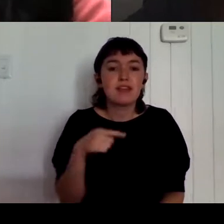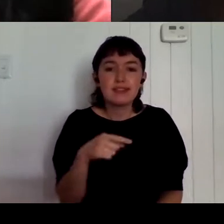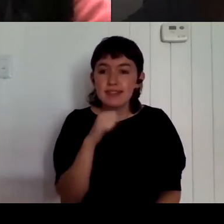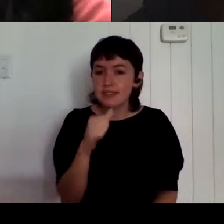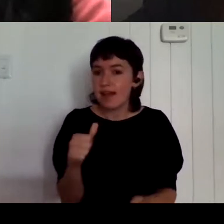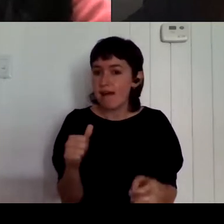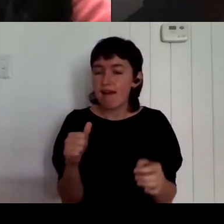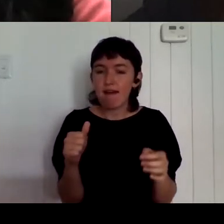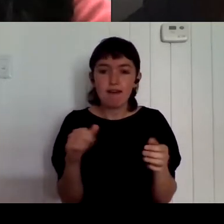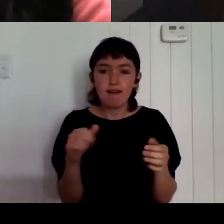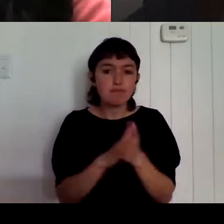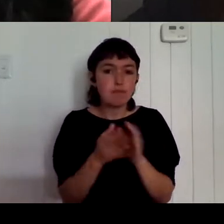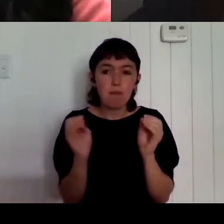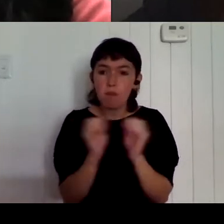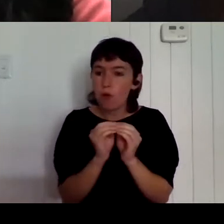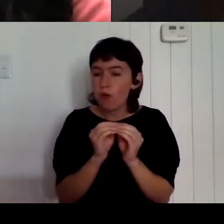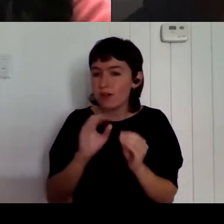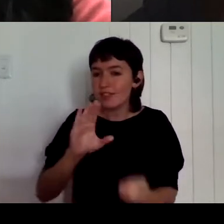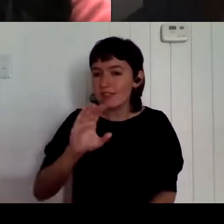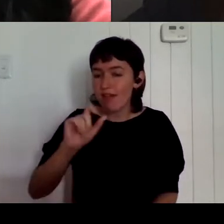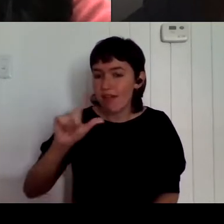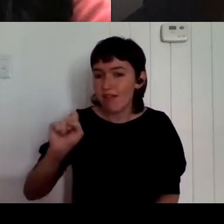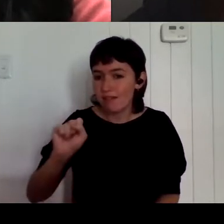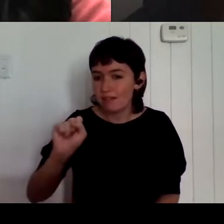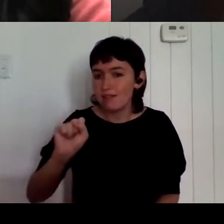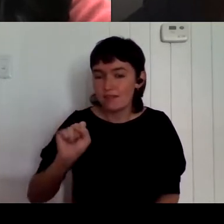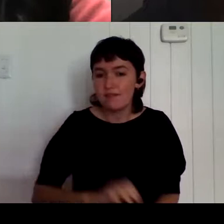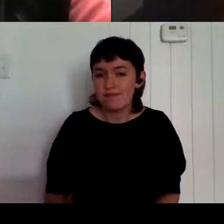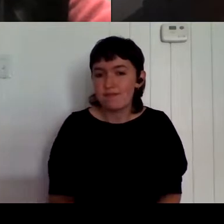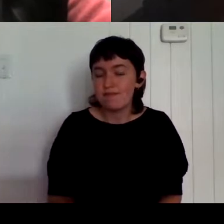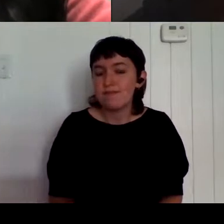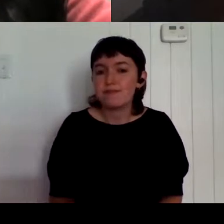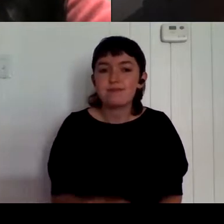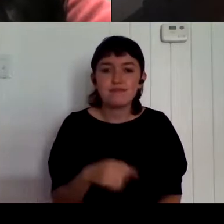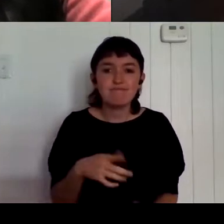still, I was like, I'm still finding you my favorite figure because it's still very good.